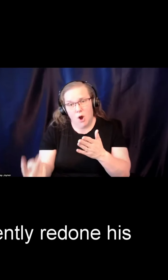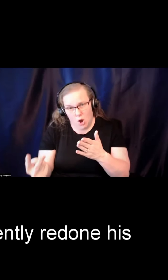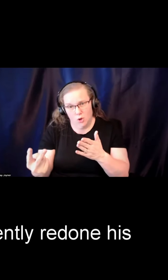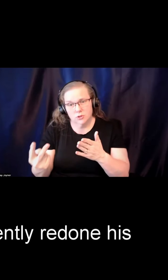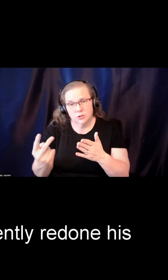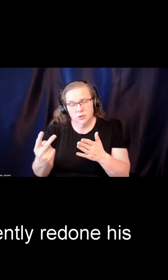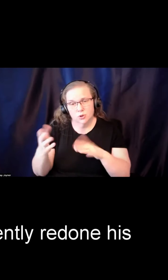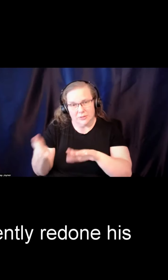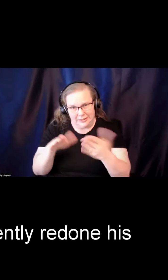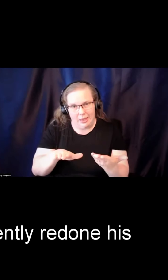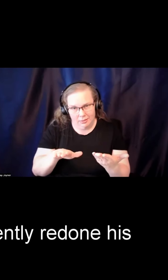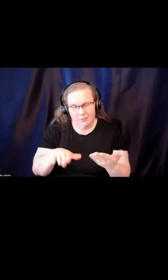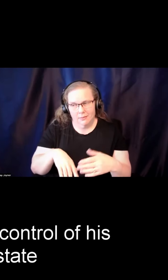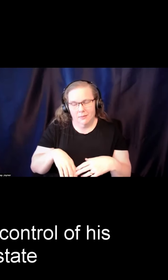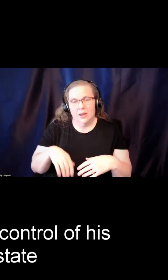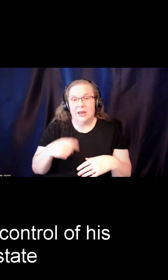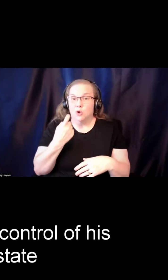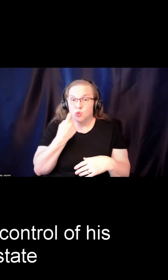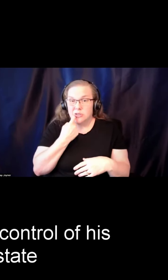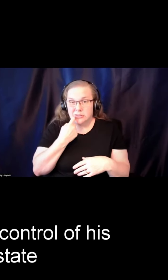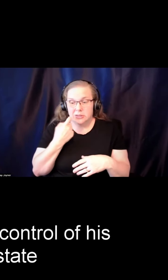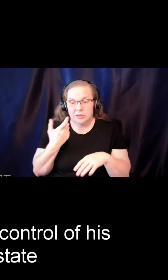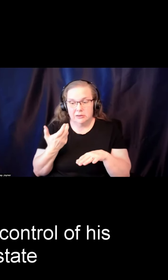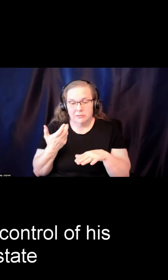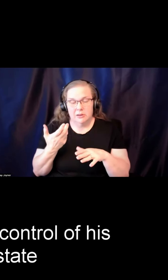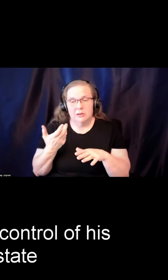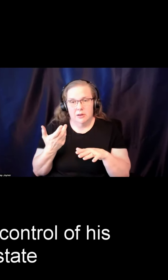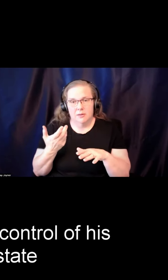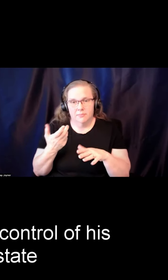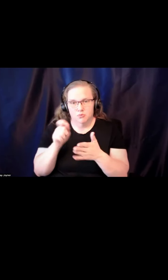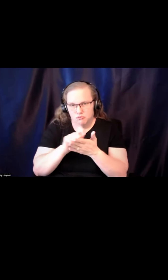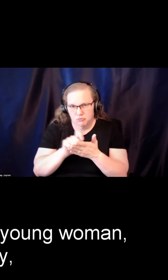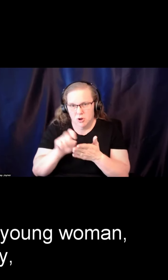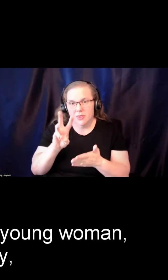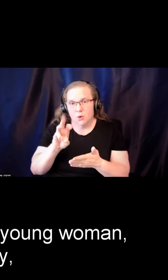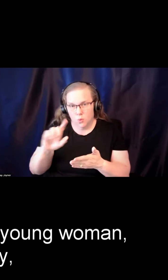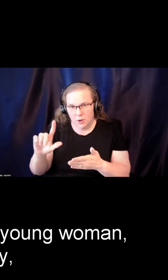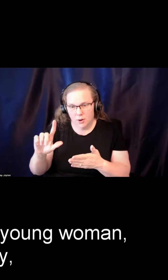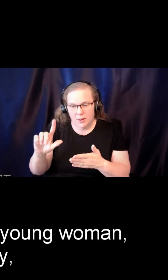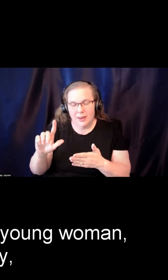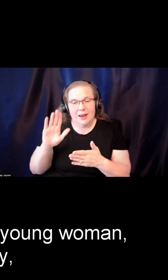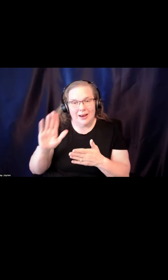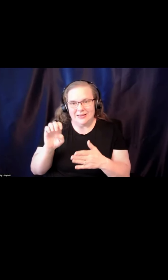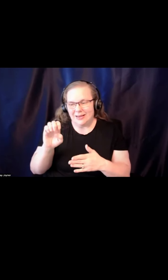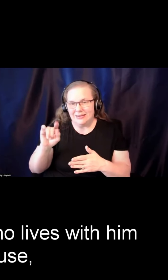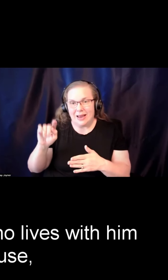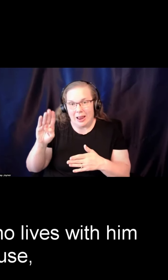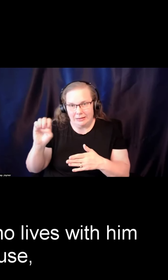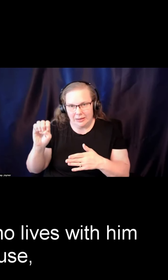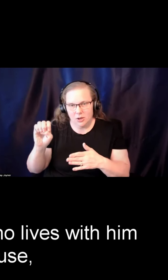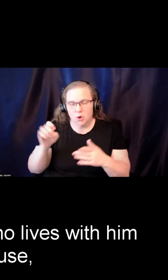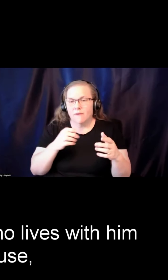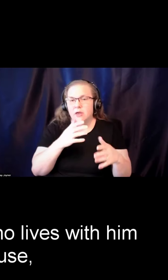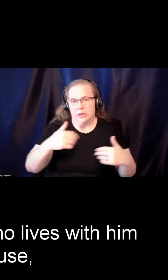and he had just recently redone his will, leaving complete control of his literary estate in the hands of this young woman, Tommy, who is